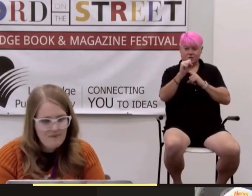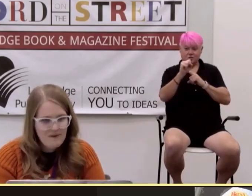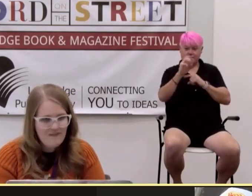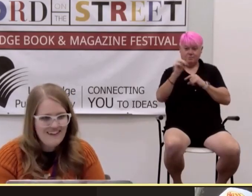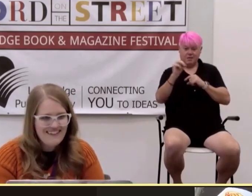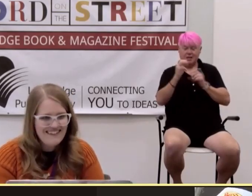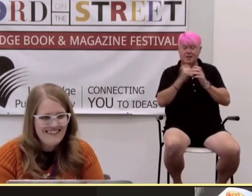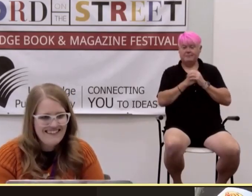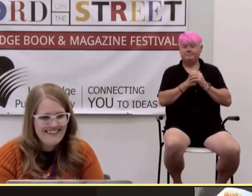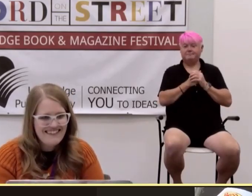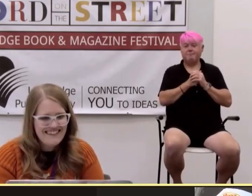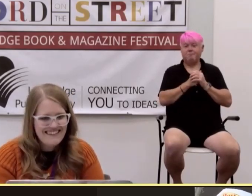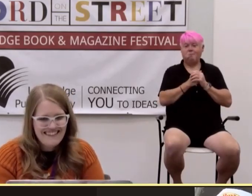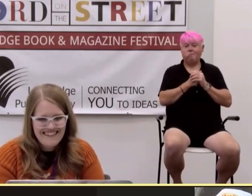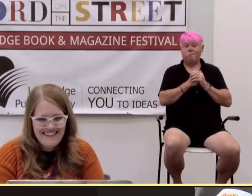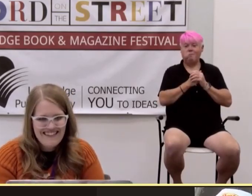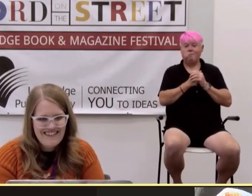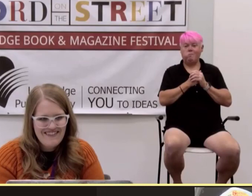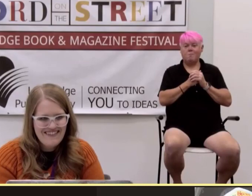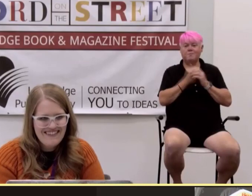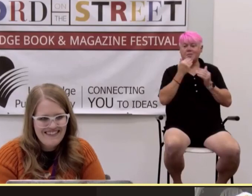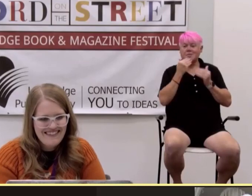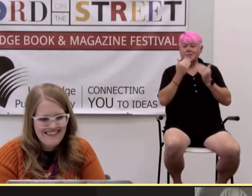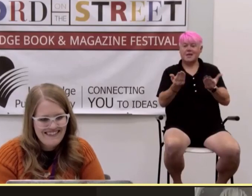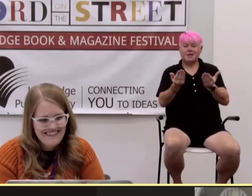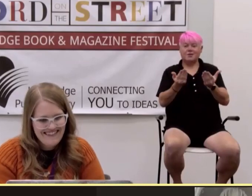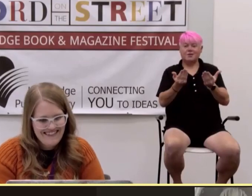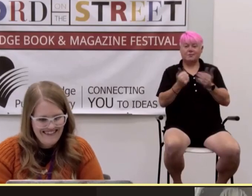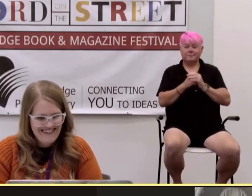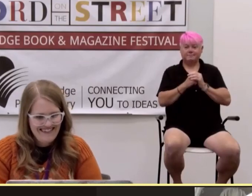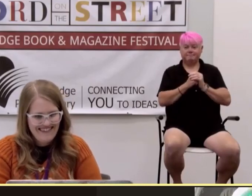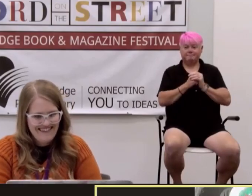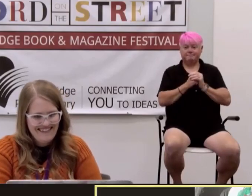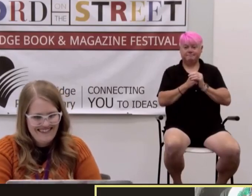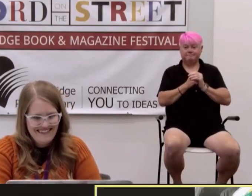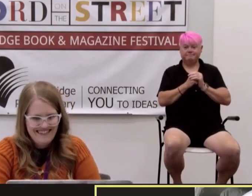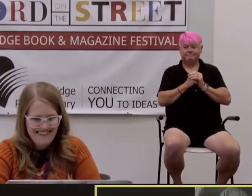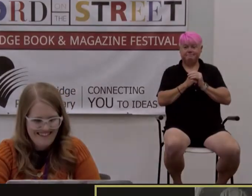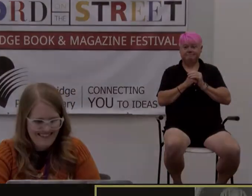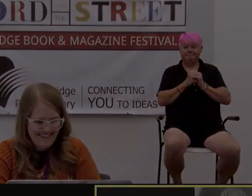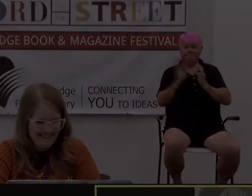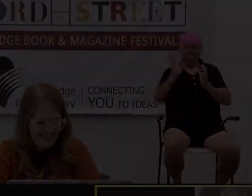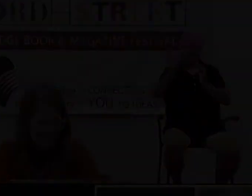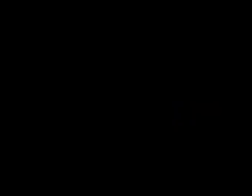Perfect. Thanks, everyone. Thank you. Bye.